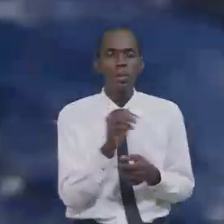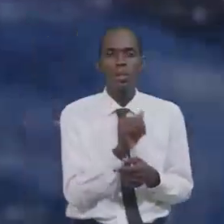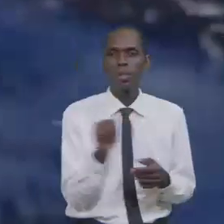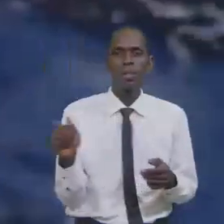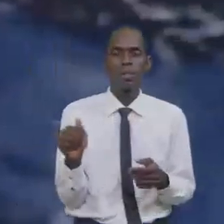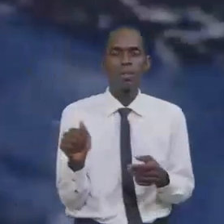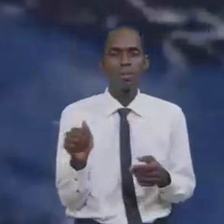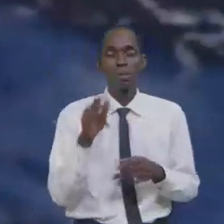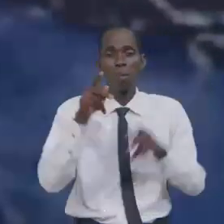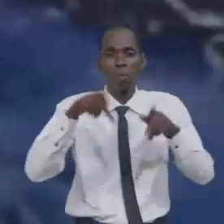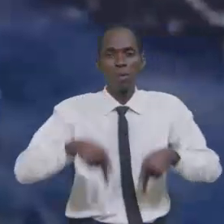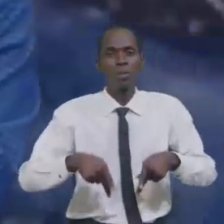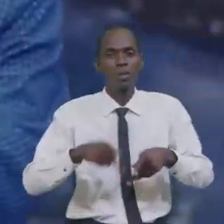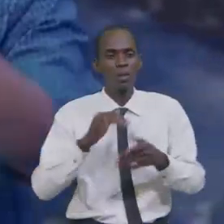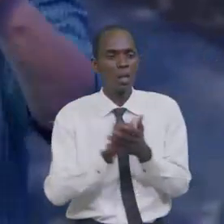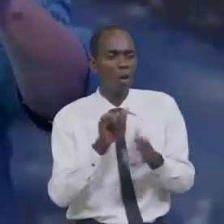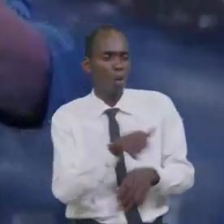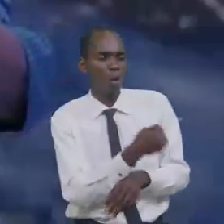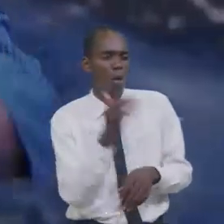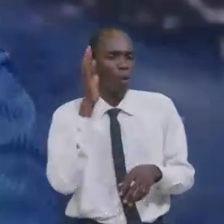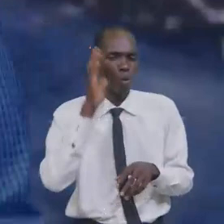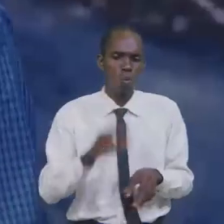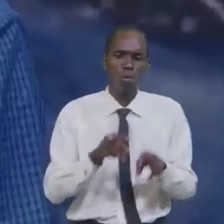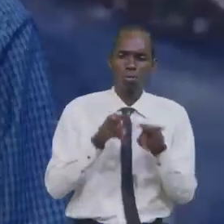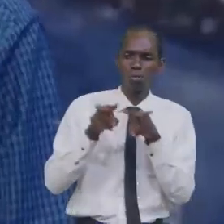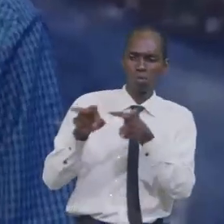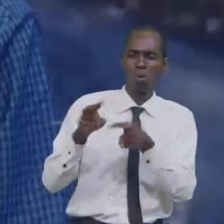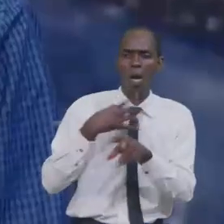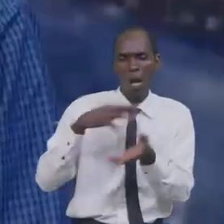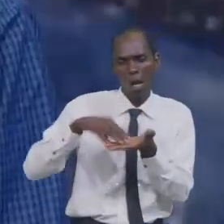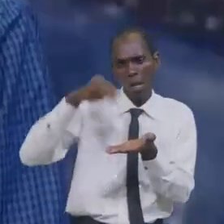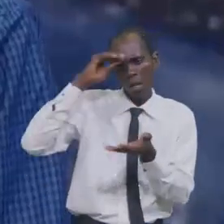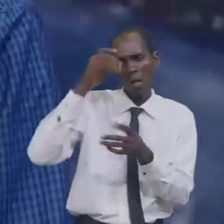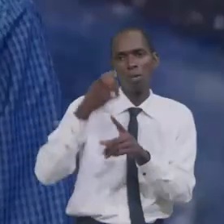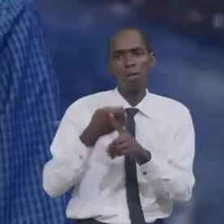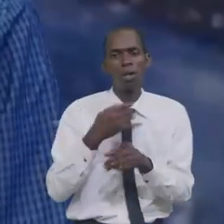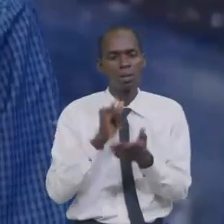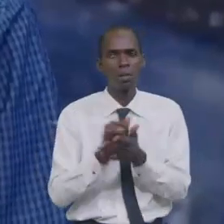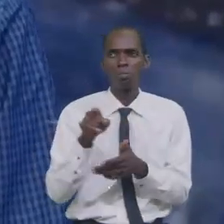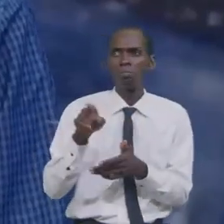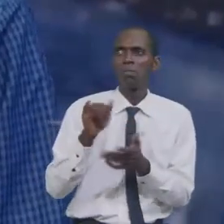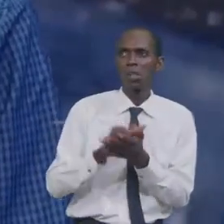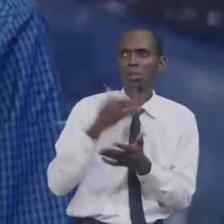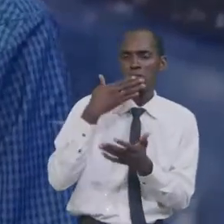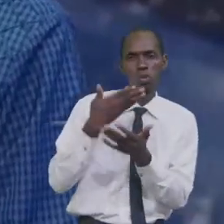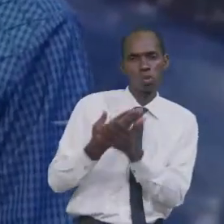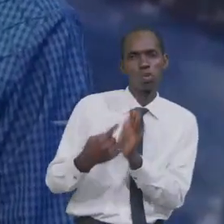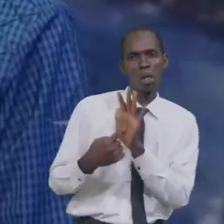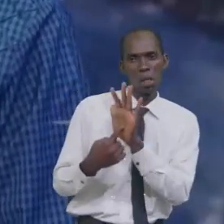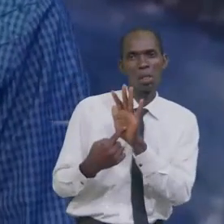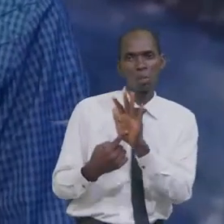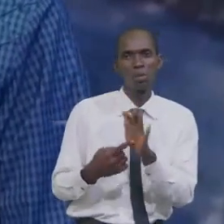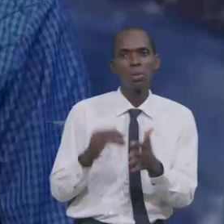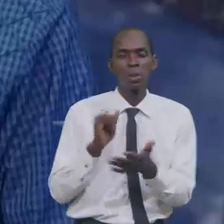somebody other people can look up to. And the Lord will say, that's a model. Follow after his life. That's a